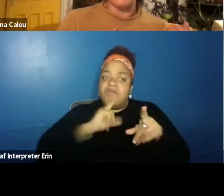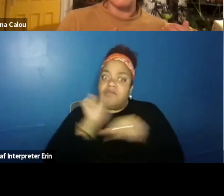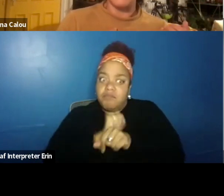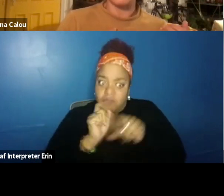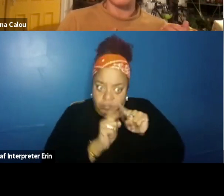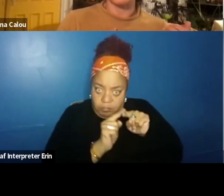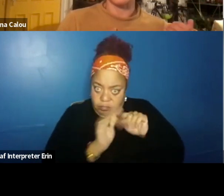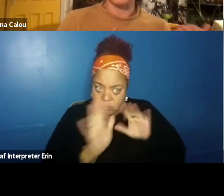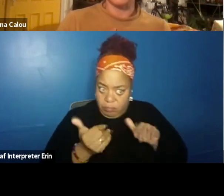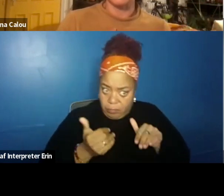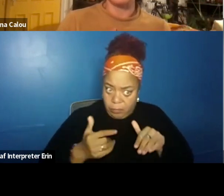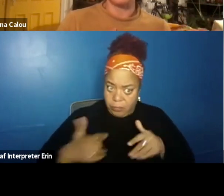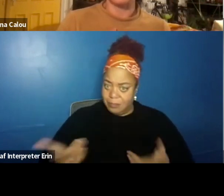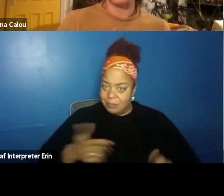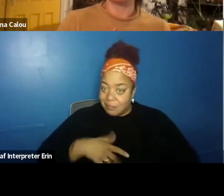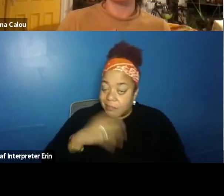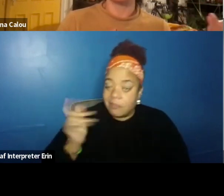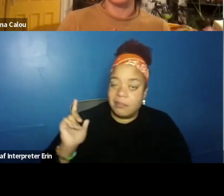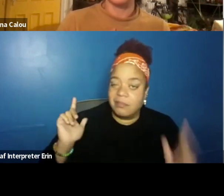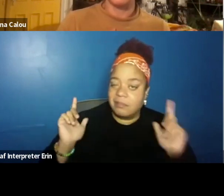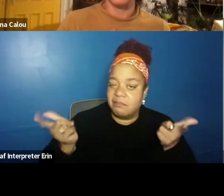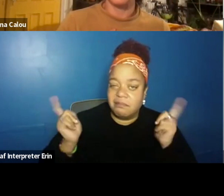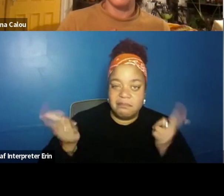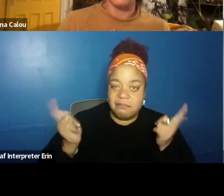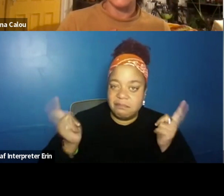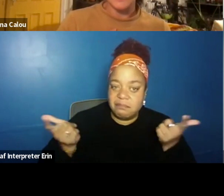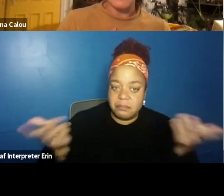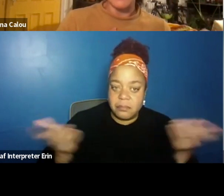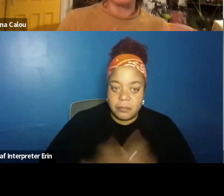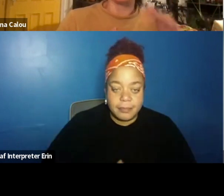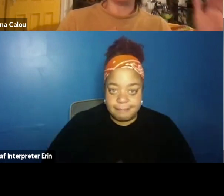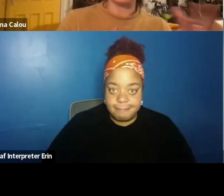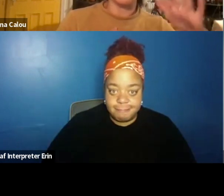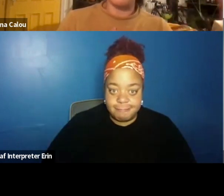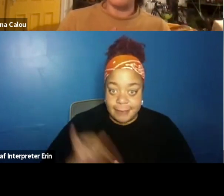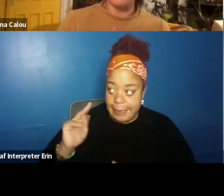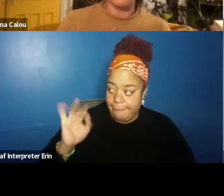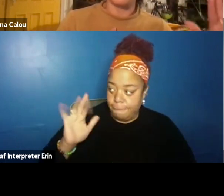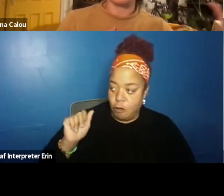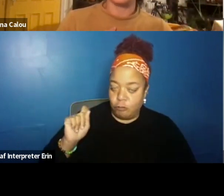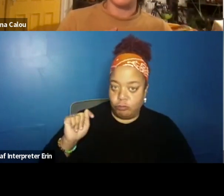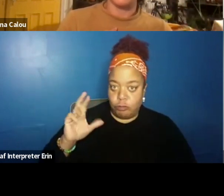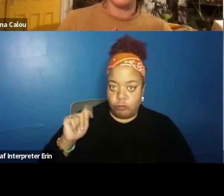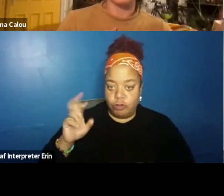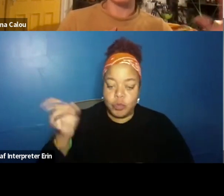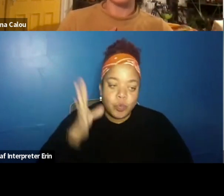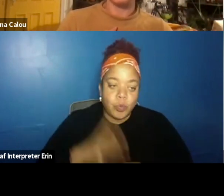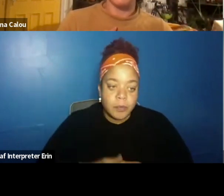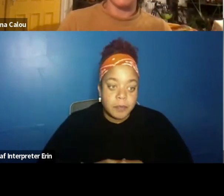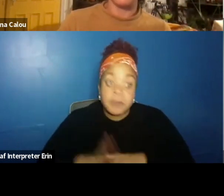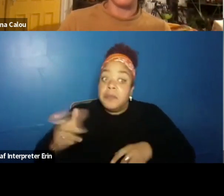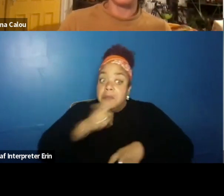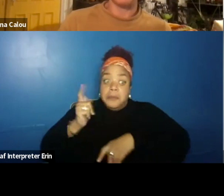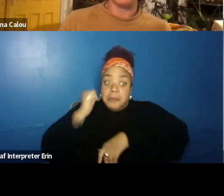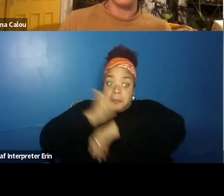that lack of non-carceral emergency infrastructure isn't crisis hotline's fault. I believe that all of crisis hotlines, irrespective